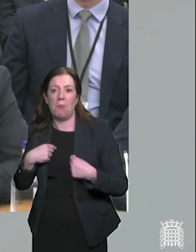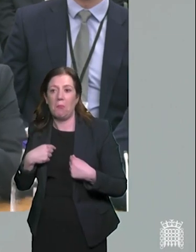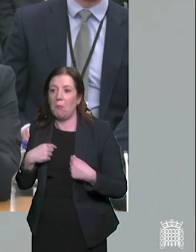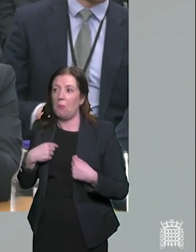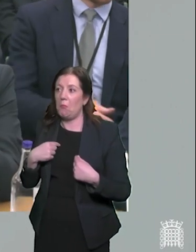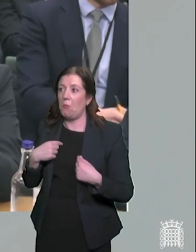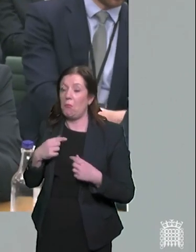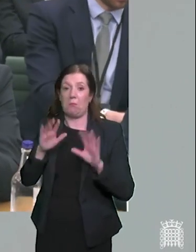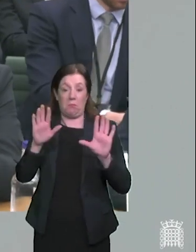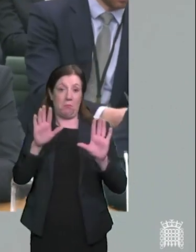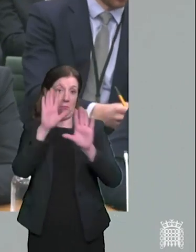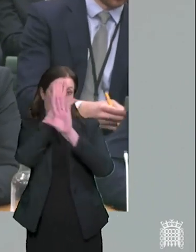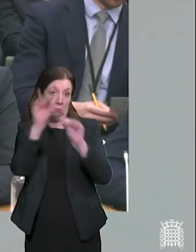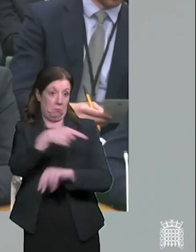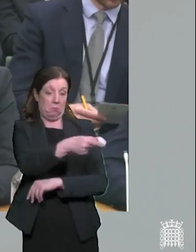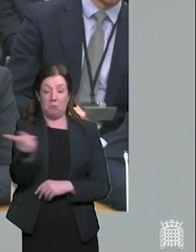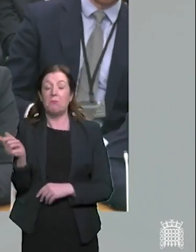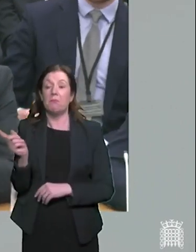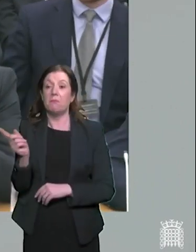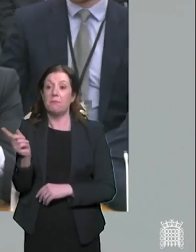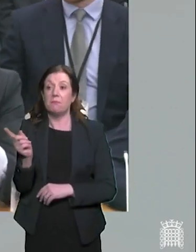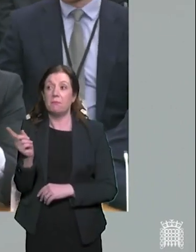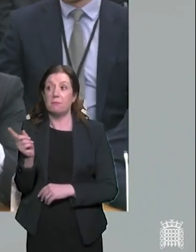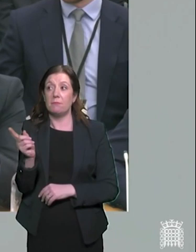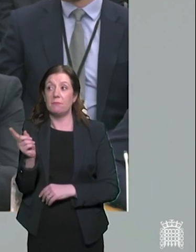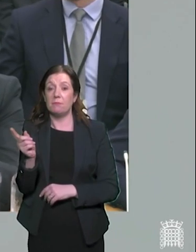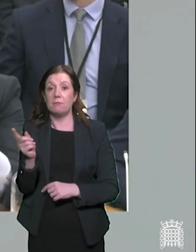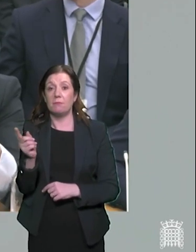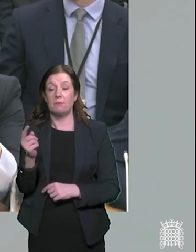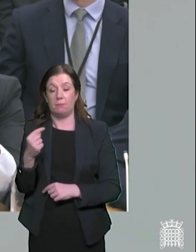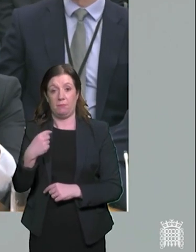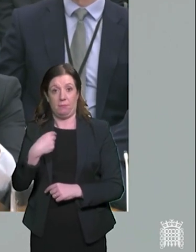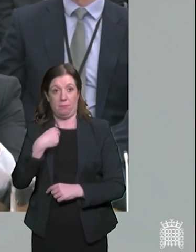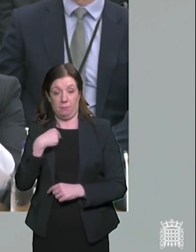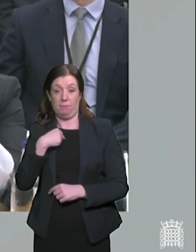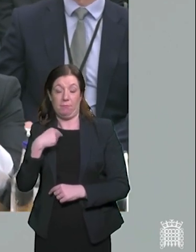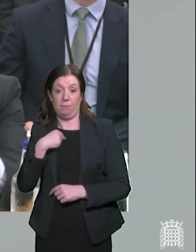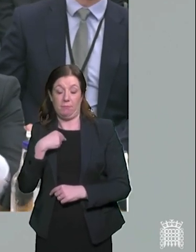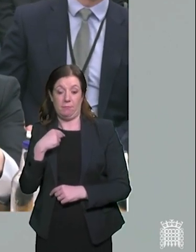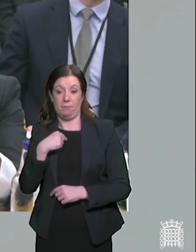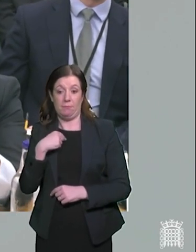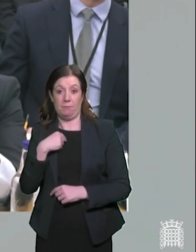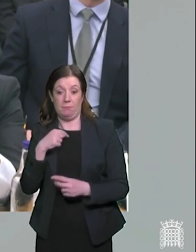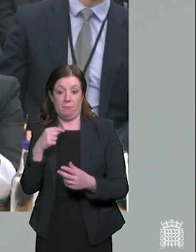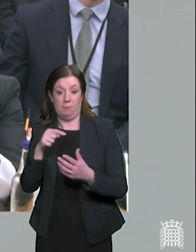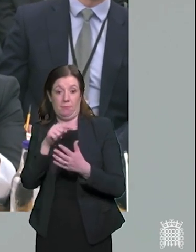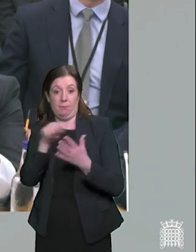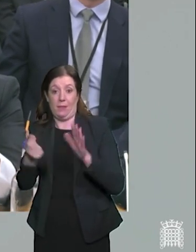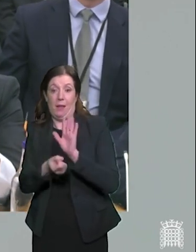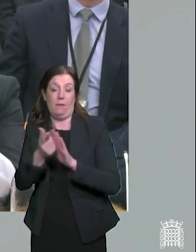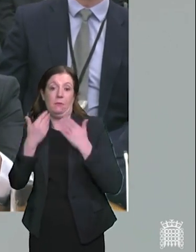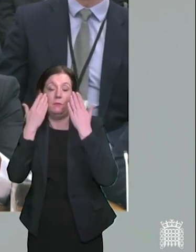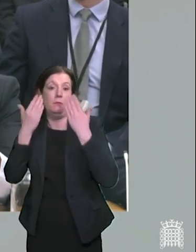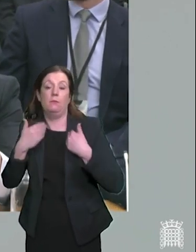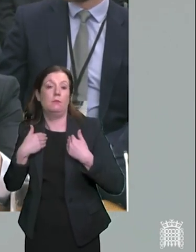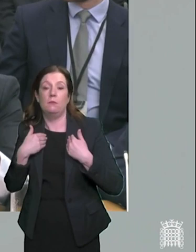hearing. So what I can tell the committee is none of these. I was conscious of none of these events